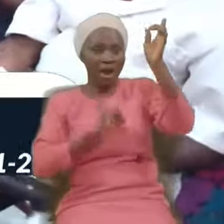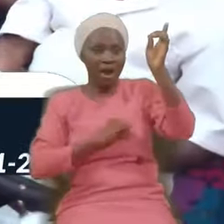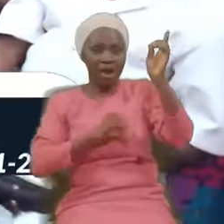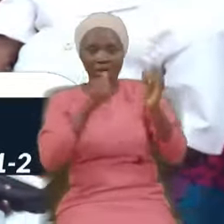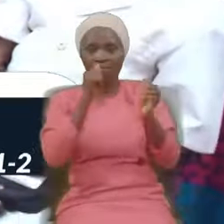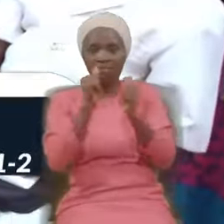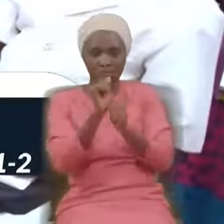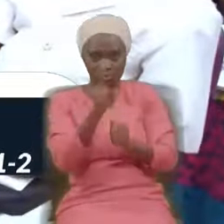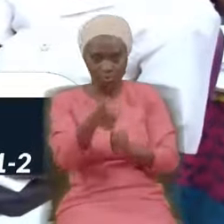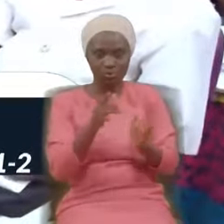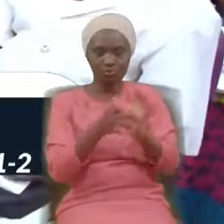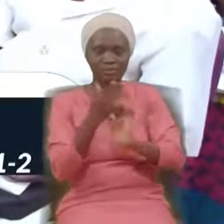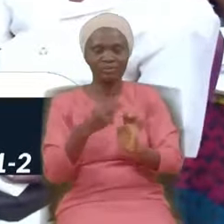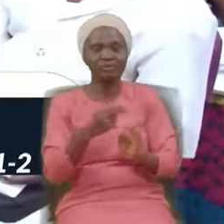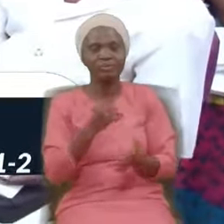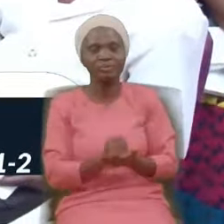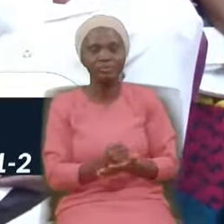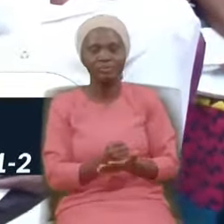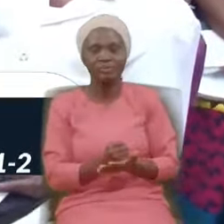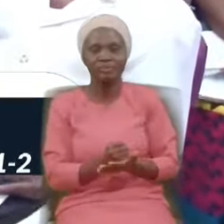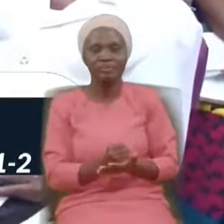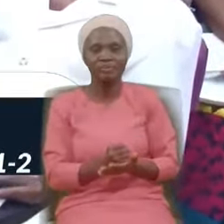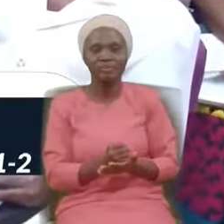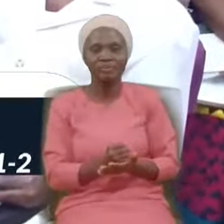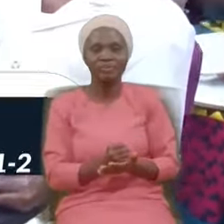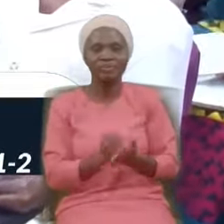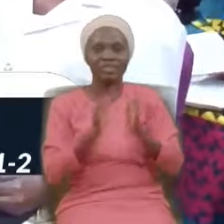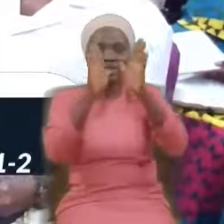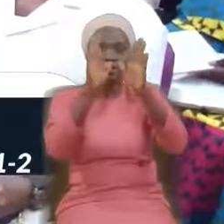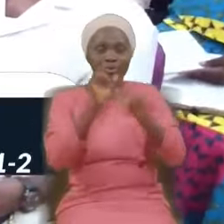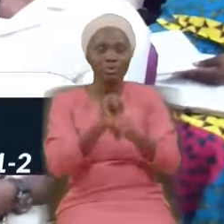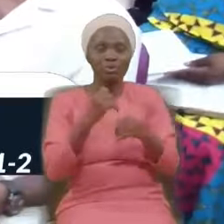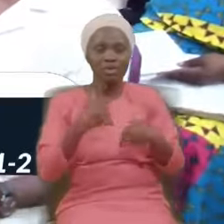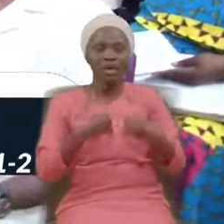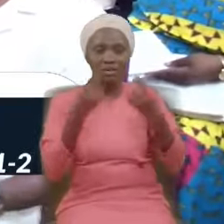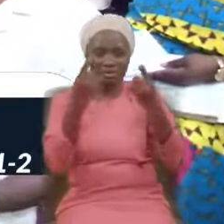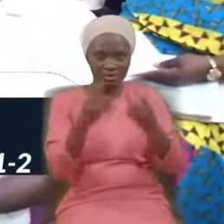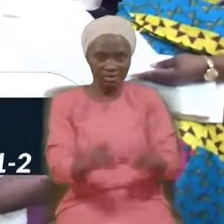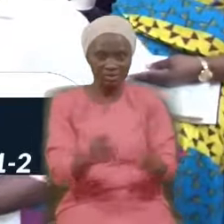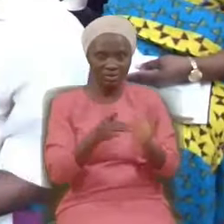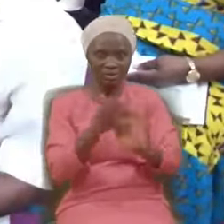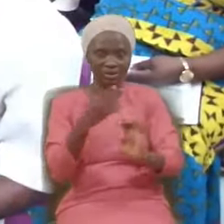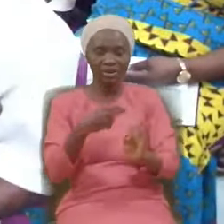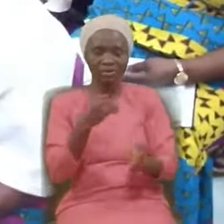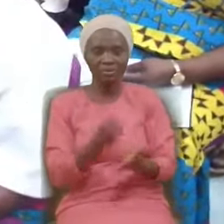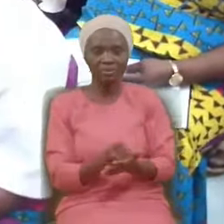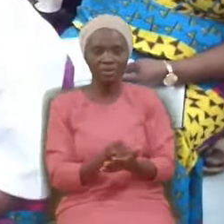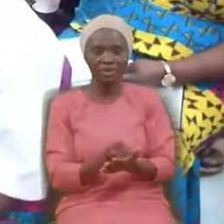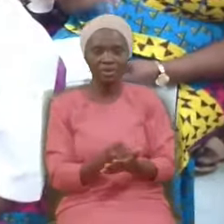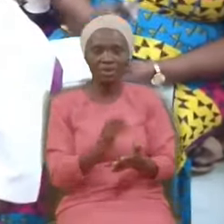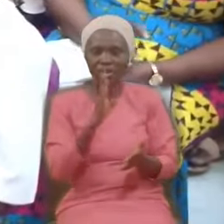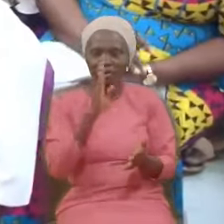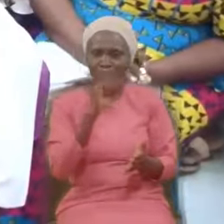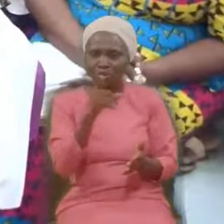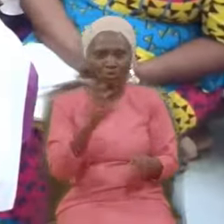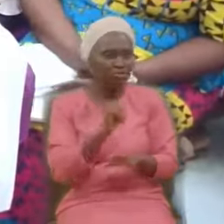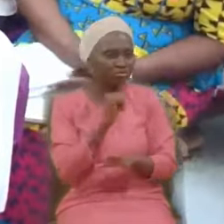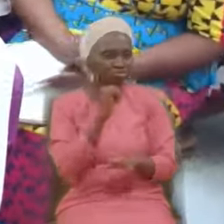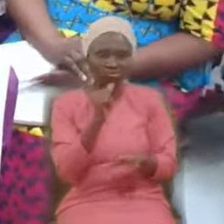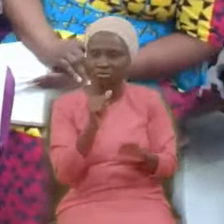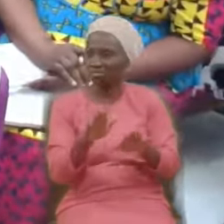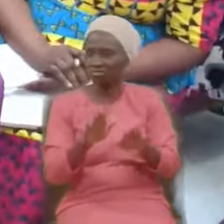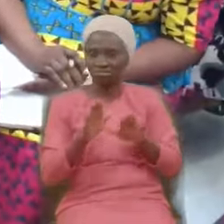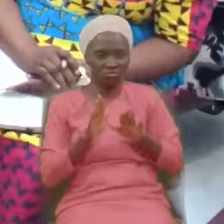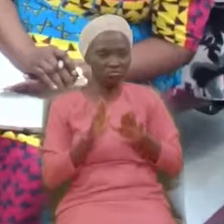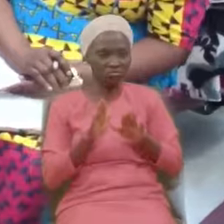am with thee. Miracle has come. Be not dismayed, for I am thy